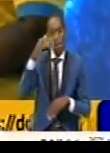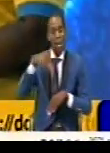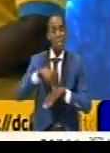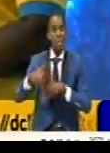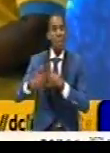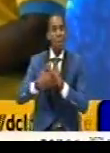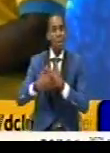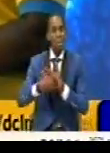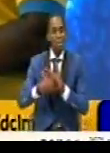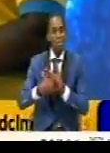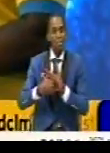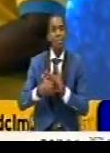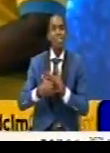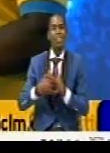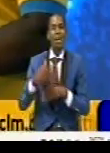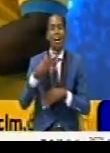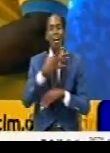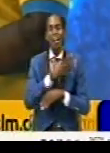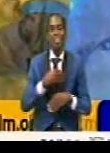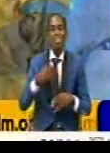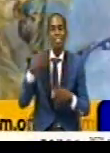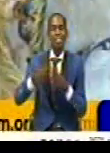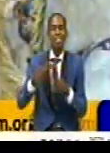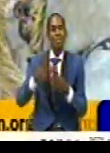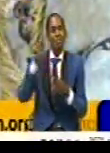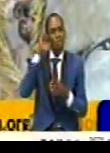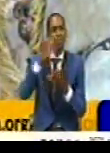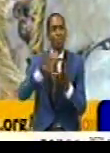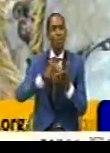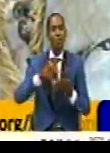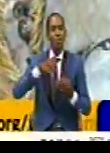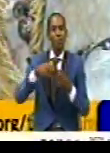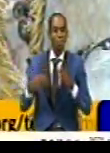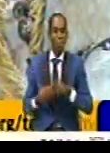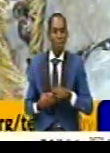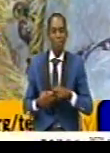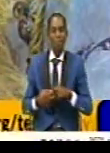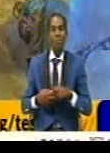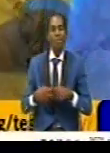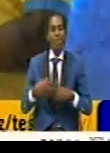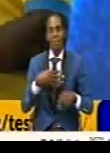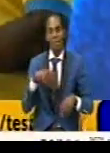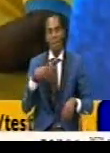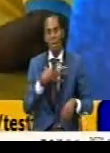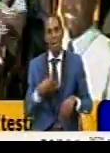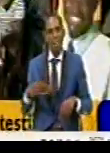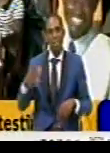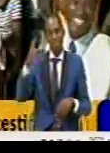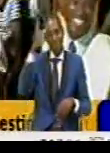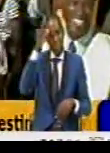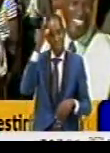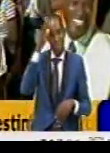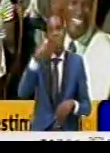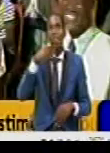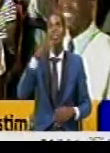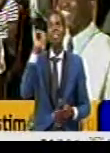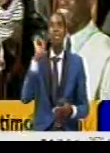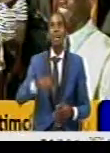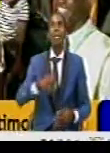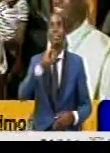ministering at the back, Daddy mentioned Papa's case and he talked